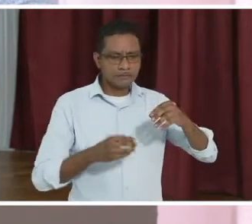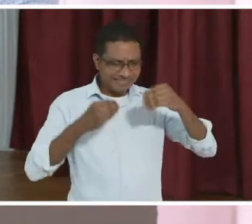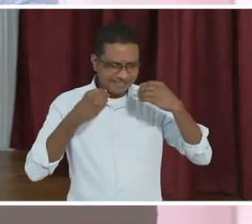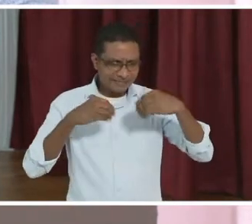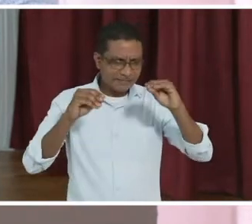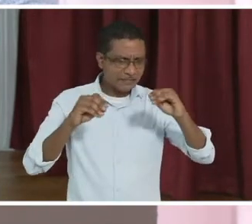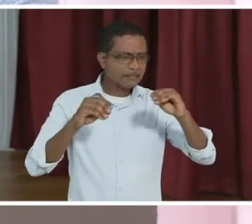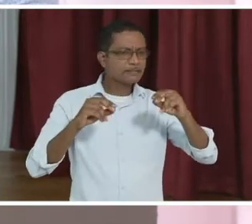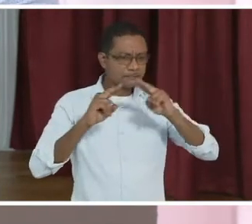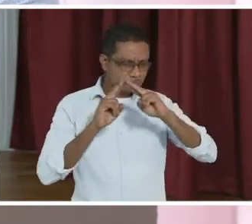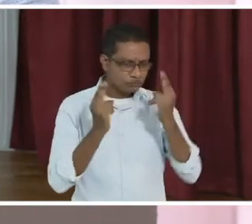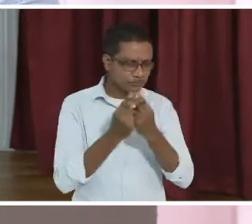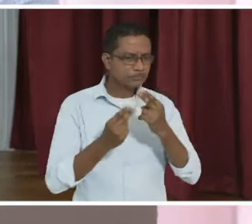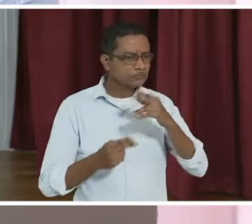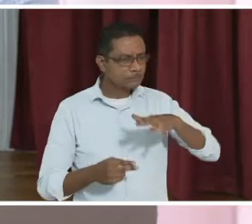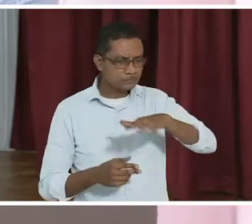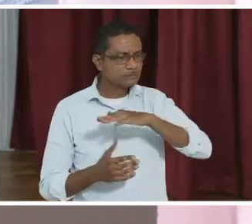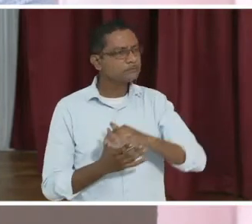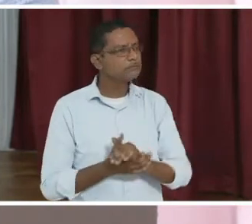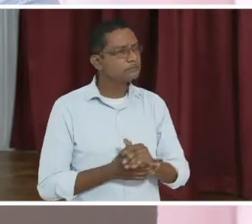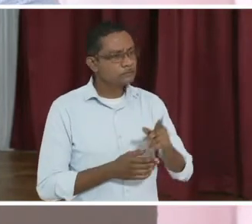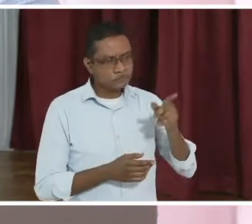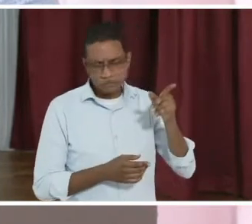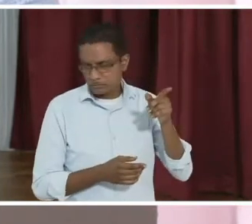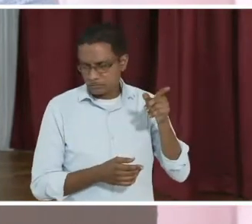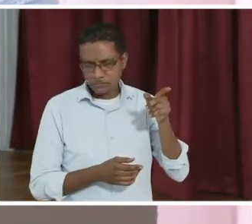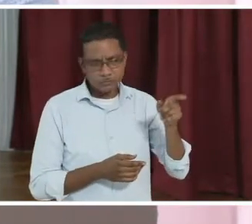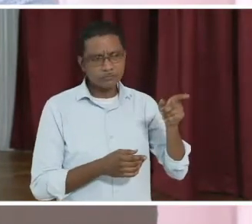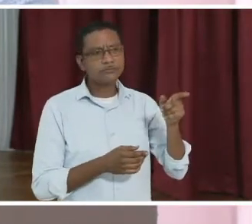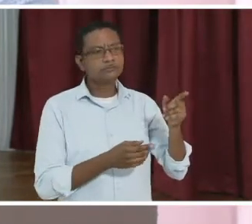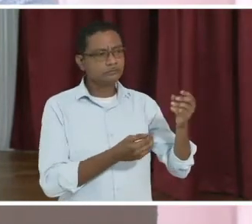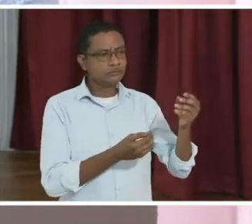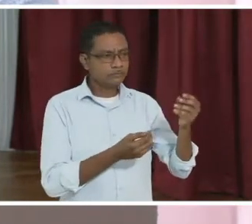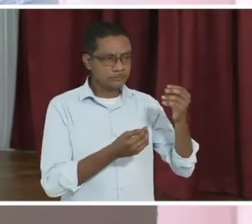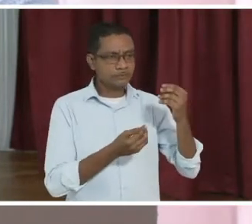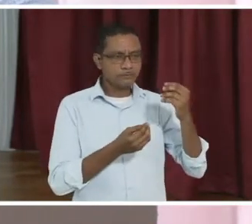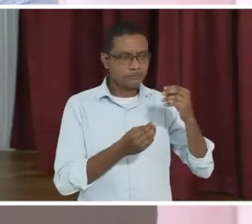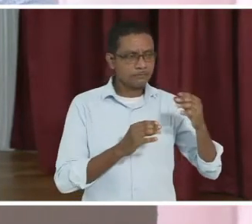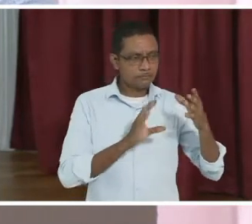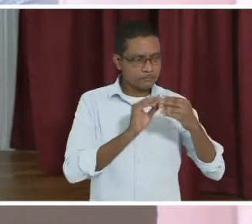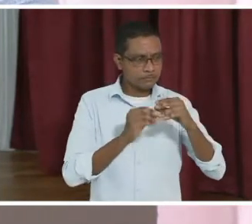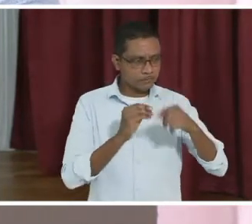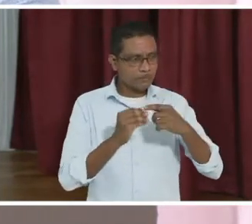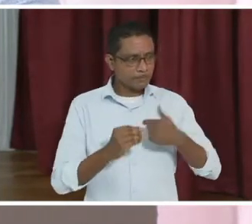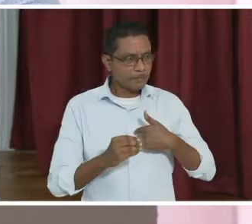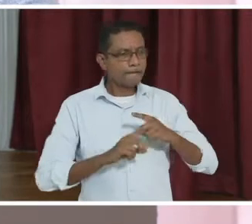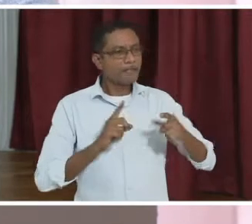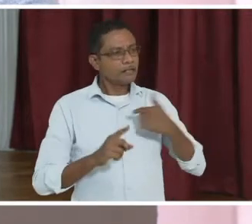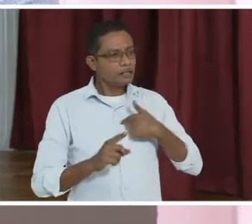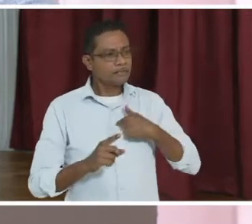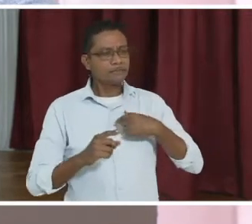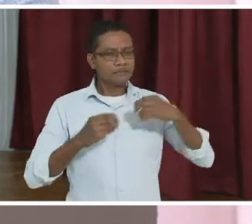of that department. So as you would have introduced me, I'm one of the sales officers, and our core function at